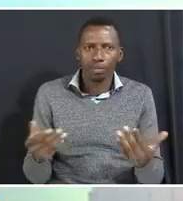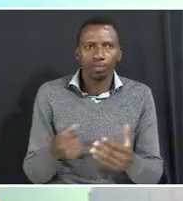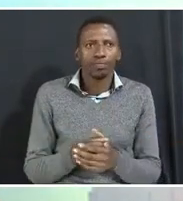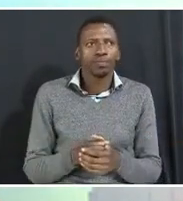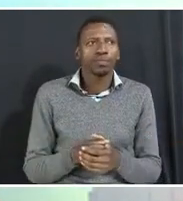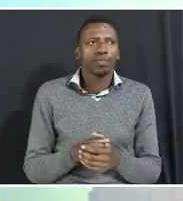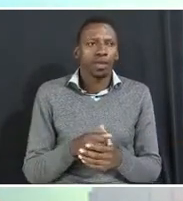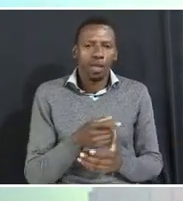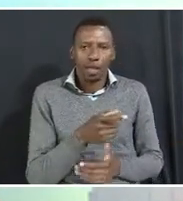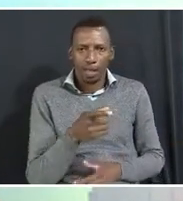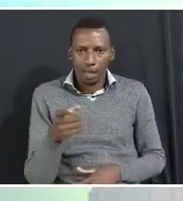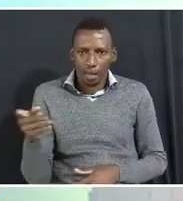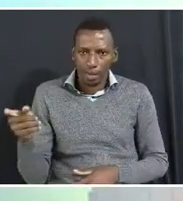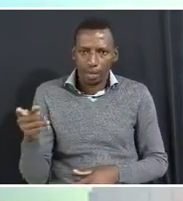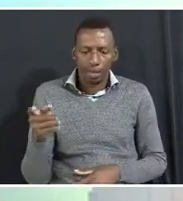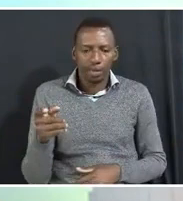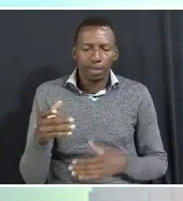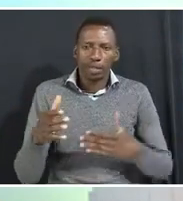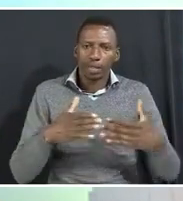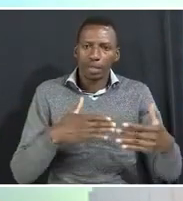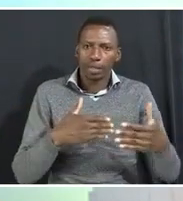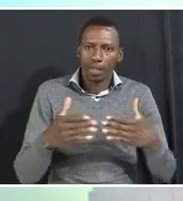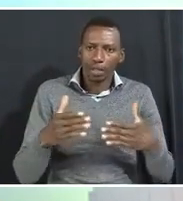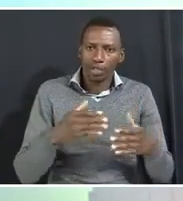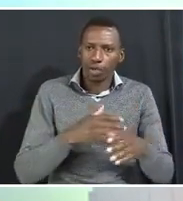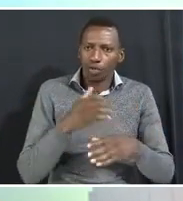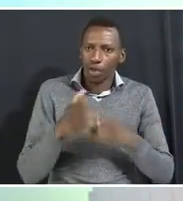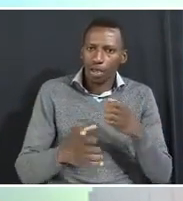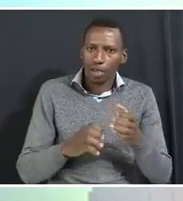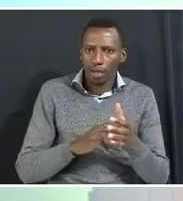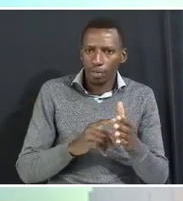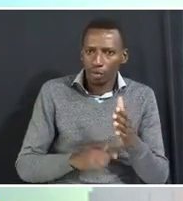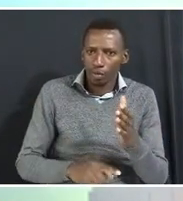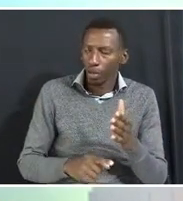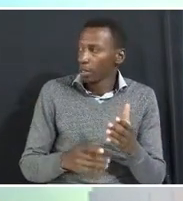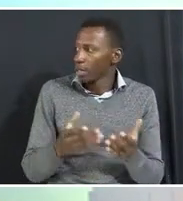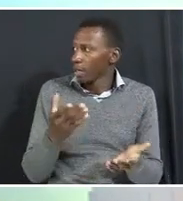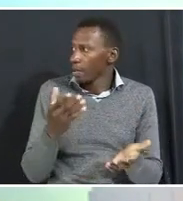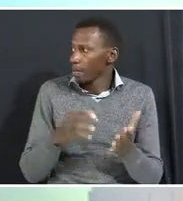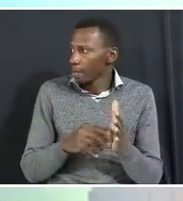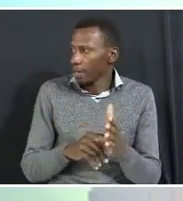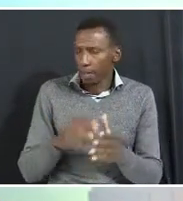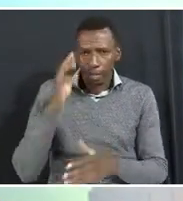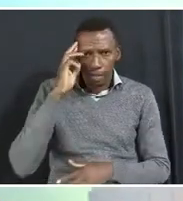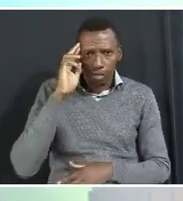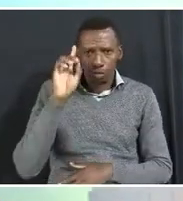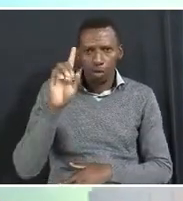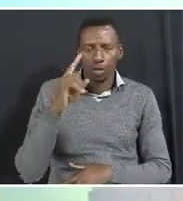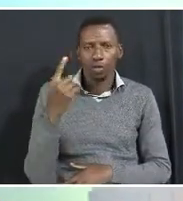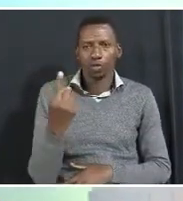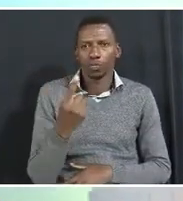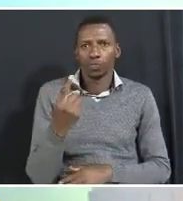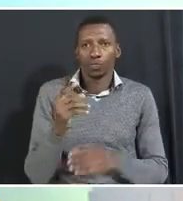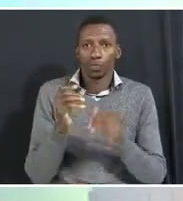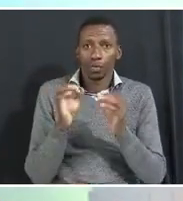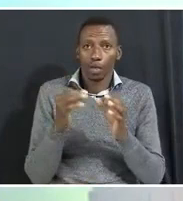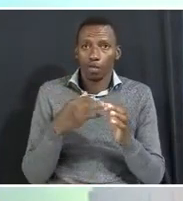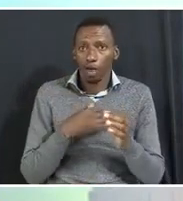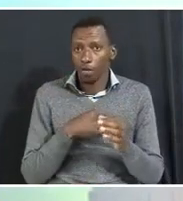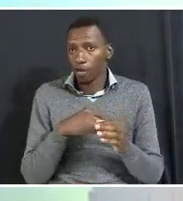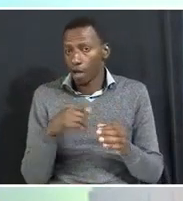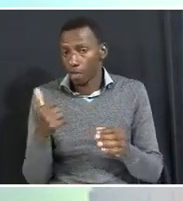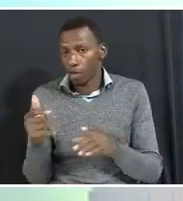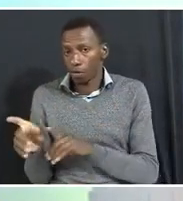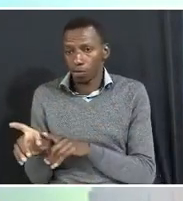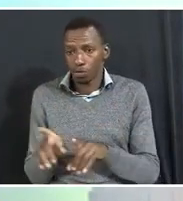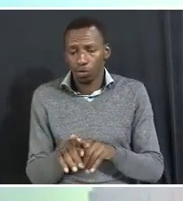as signs of the end? It could only be for one reason, probably, if there is any other two.